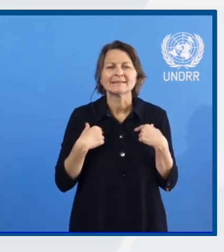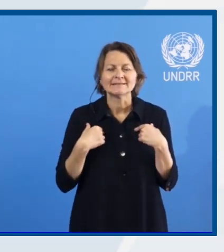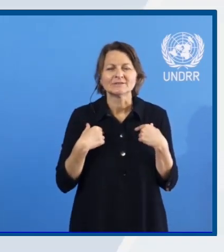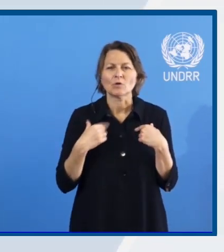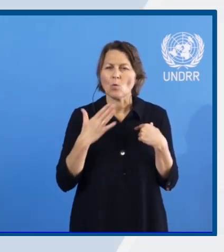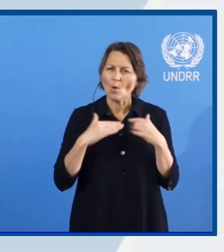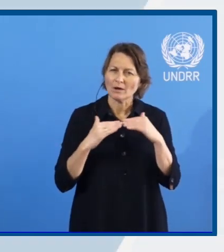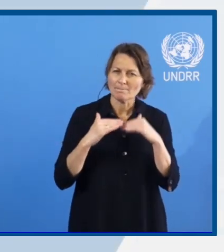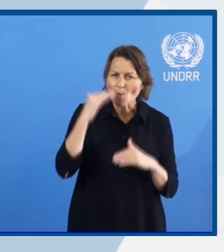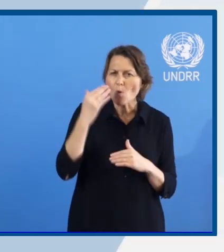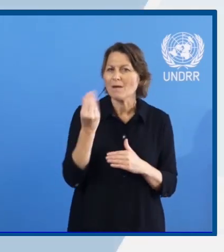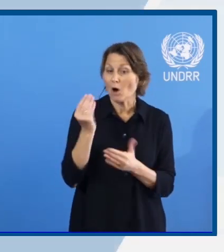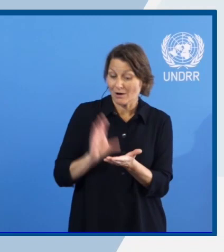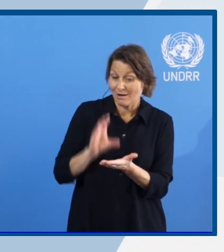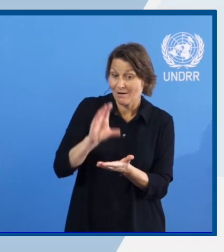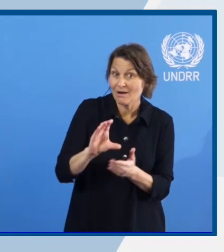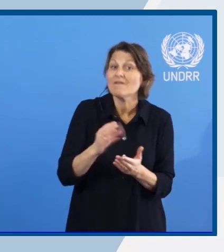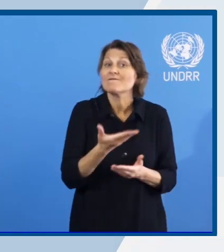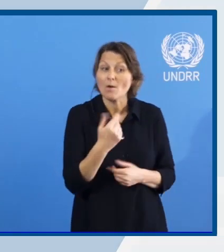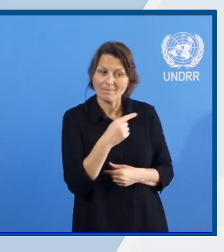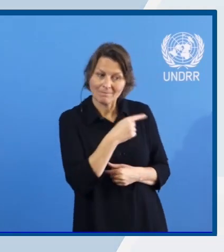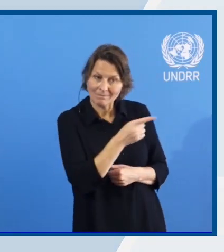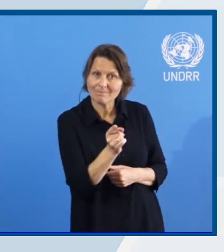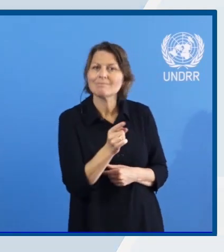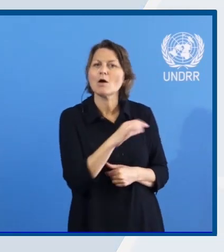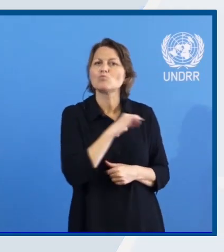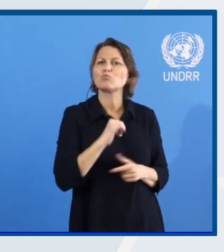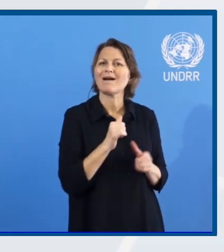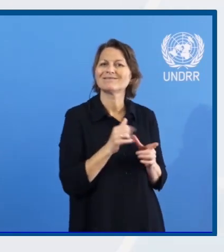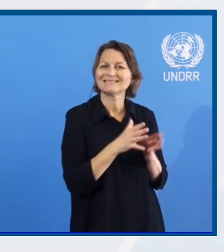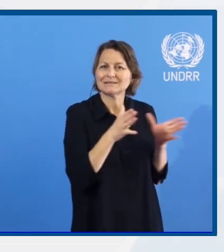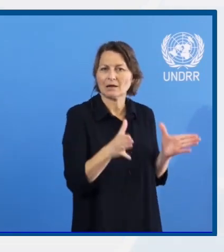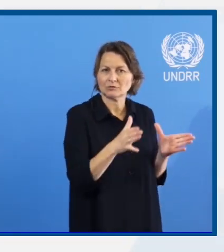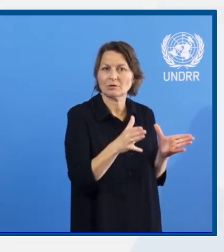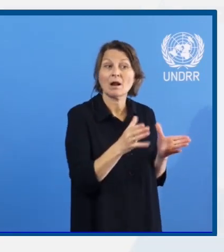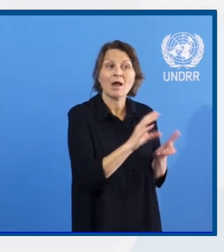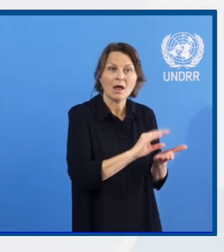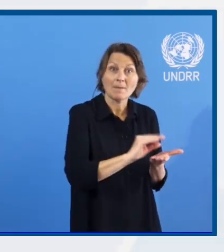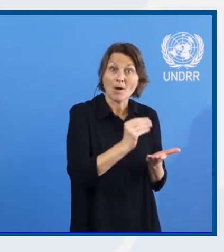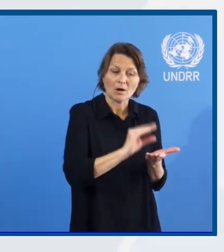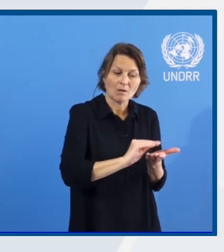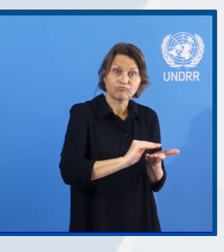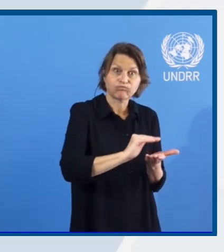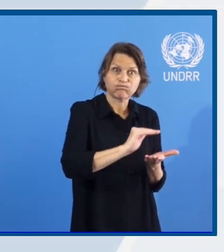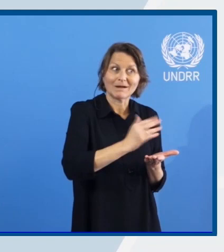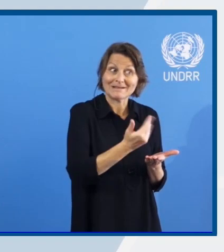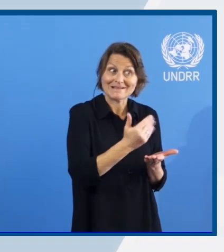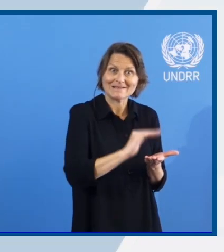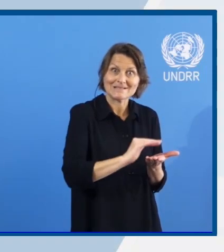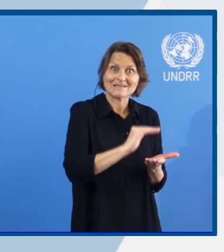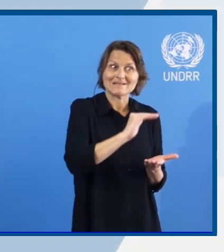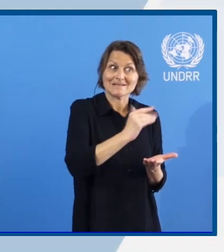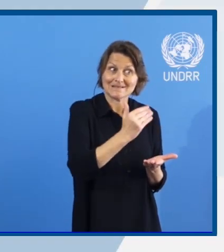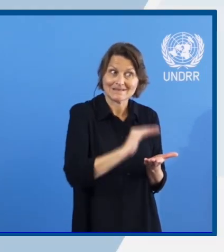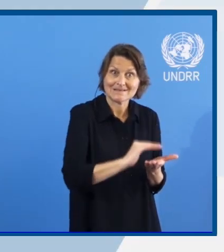increased investments of the private sector. And that will be a very important theme at the COP27, because it will be a